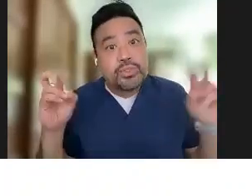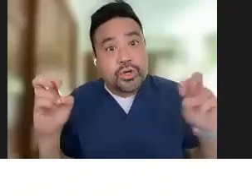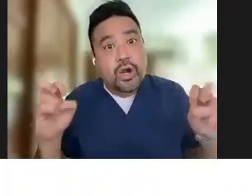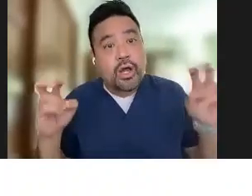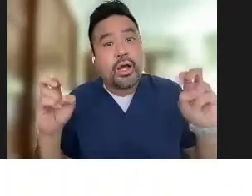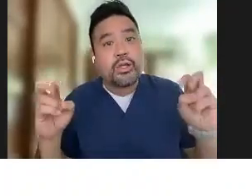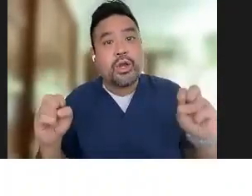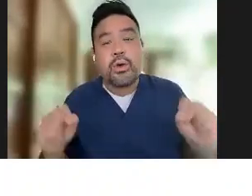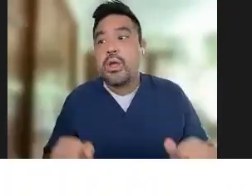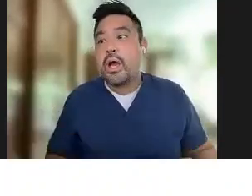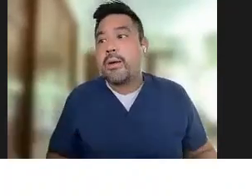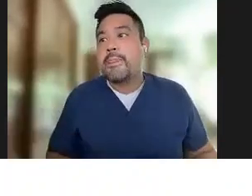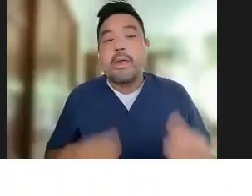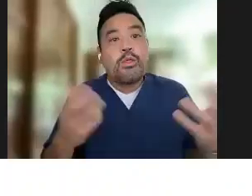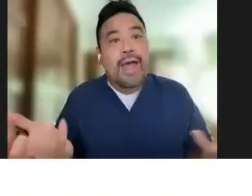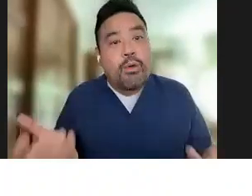need a booster,